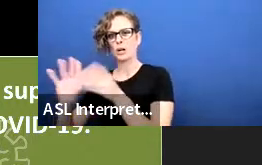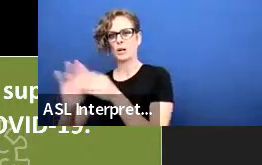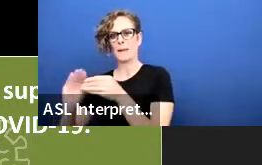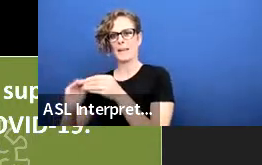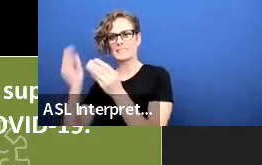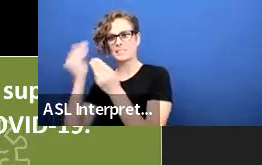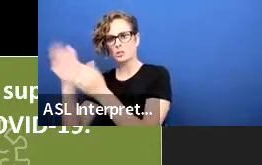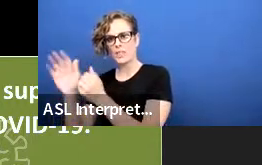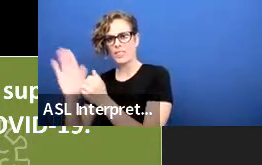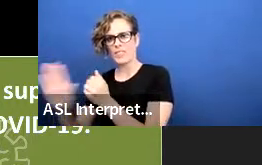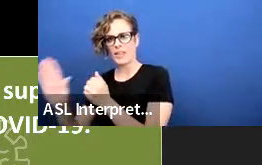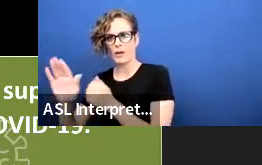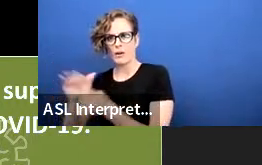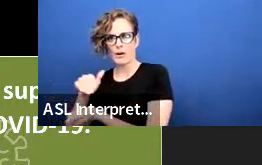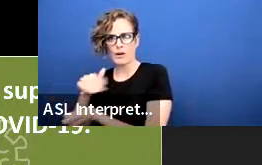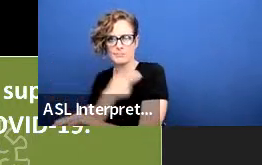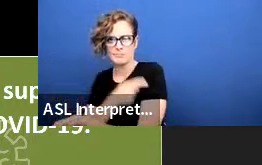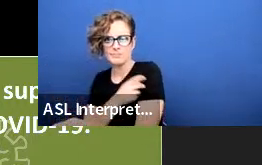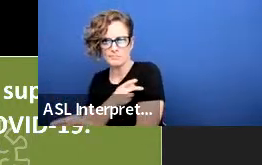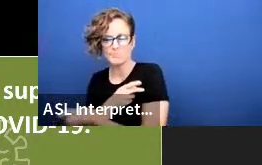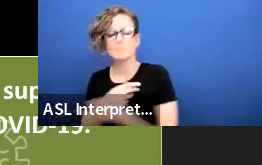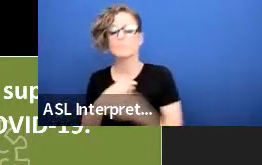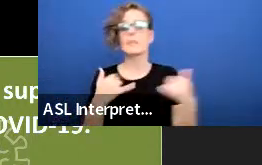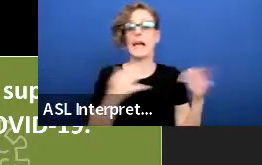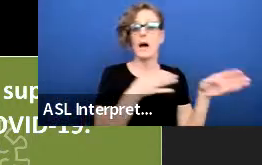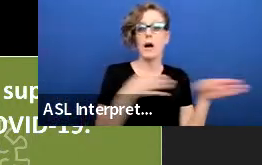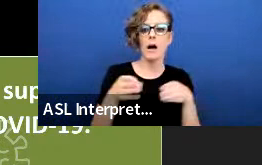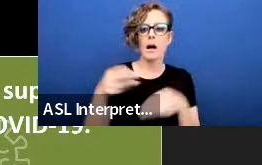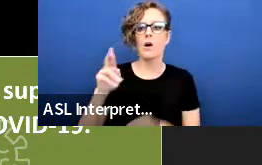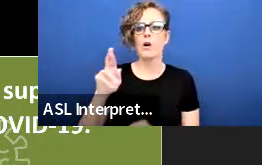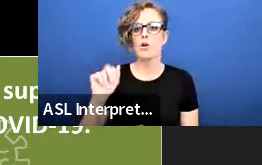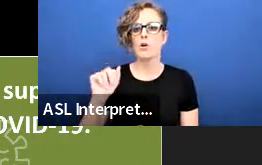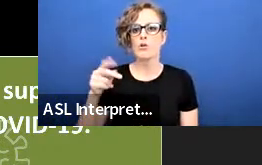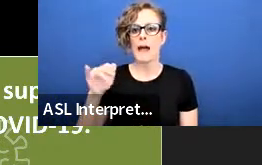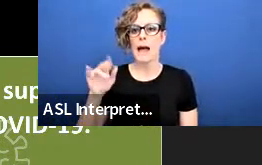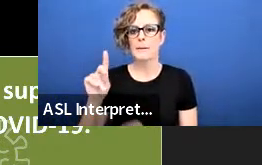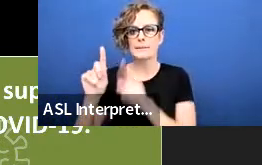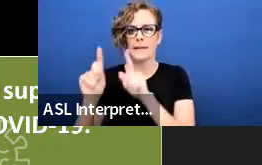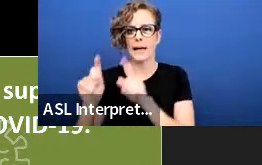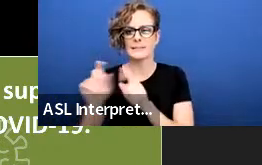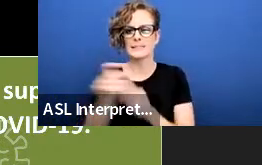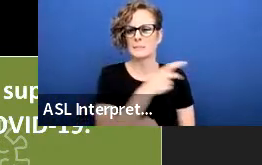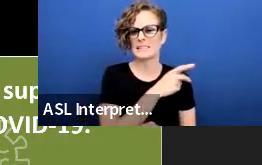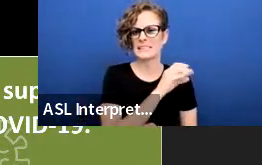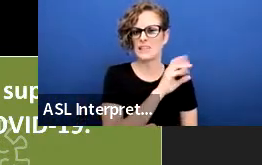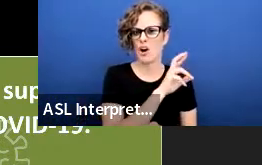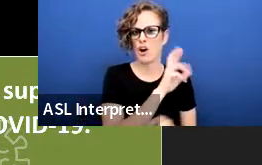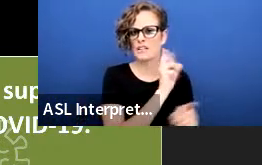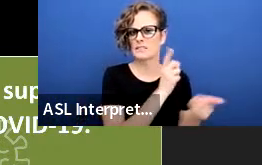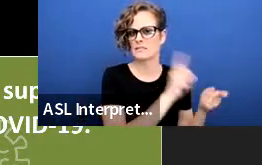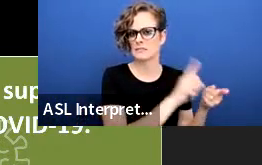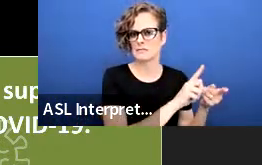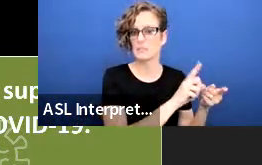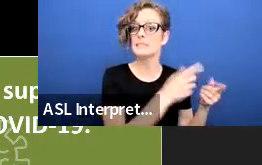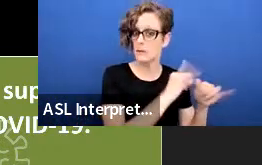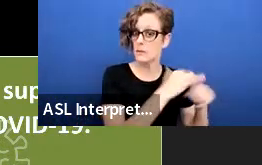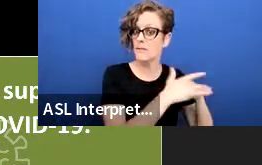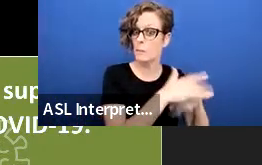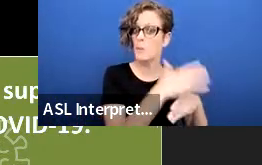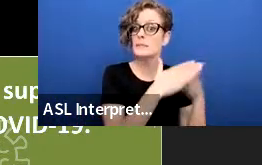towards rapid testing, really moving more away from PCR, although we will continue to have PCR available at some